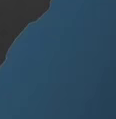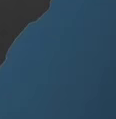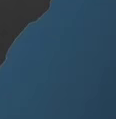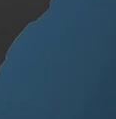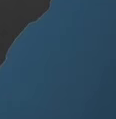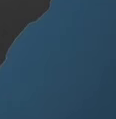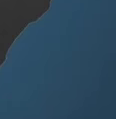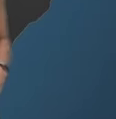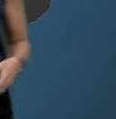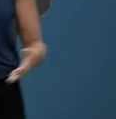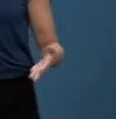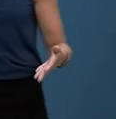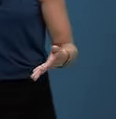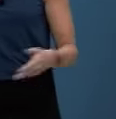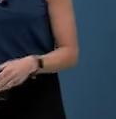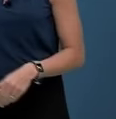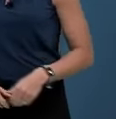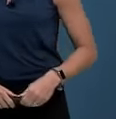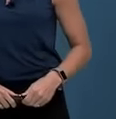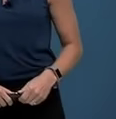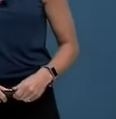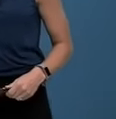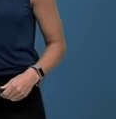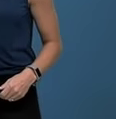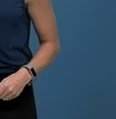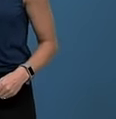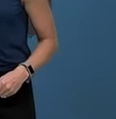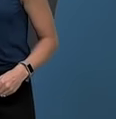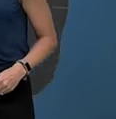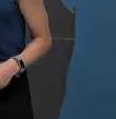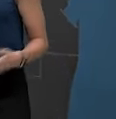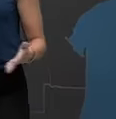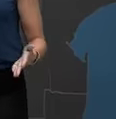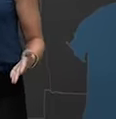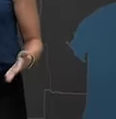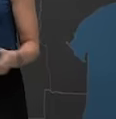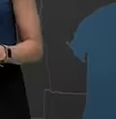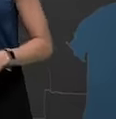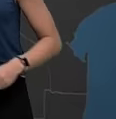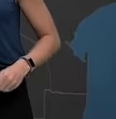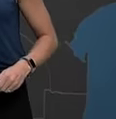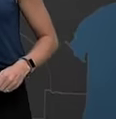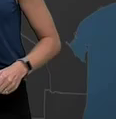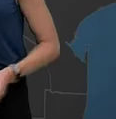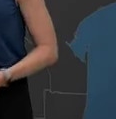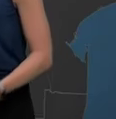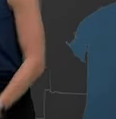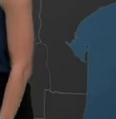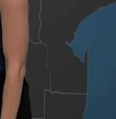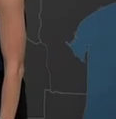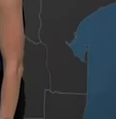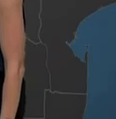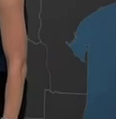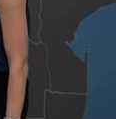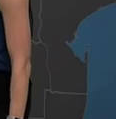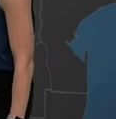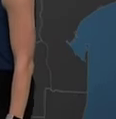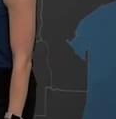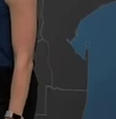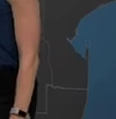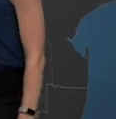29 for Harrismith, with a partly cloudy and dry day for Bloemfontein at 31. Gauteng can expect a maximum temperature of around